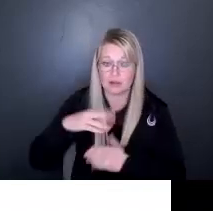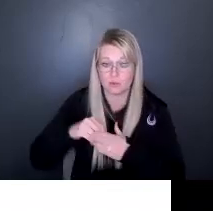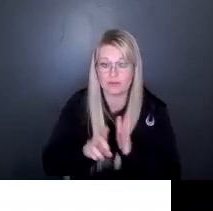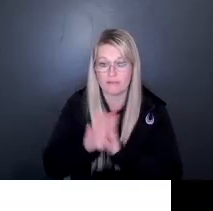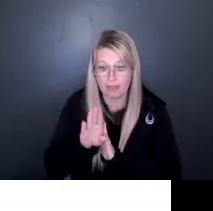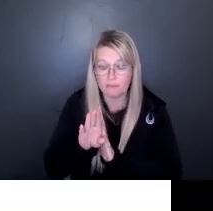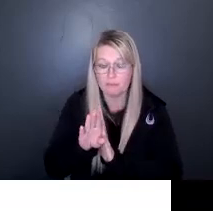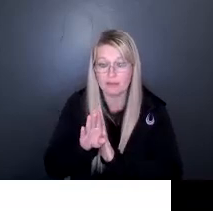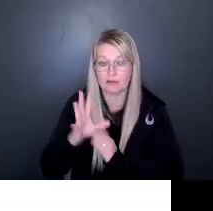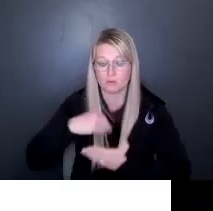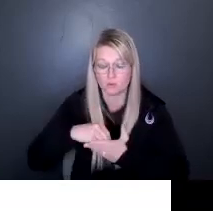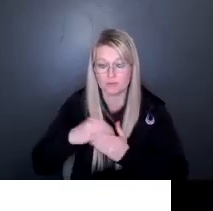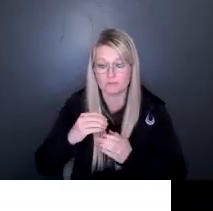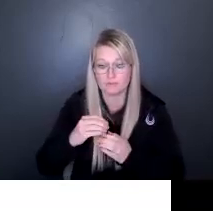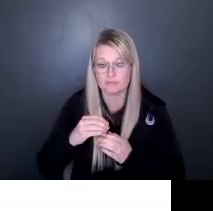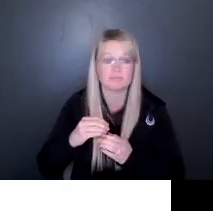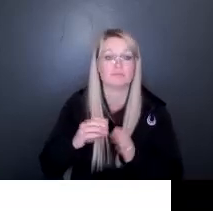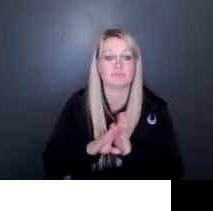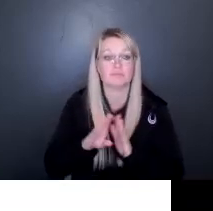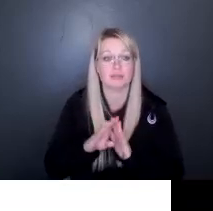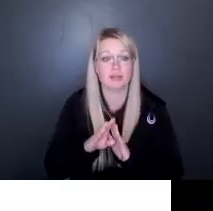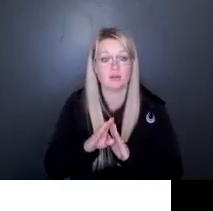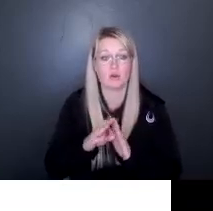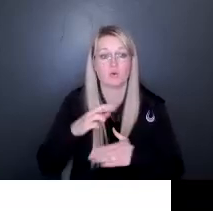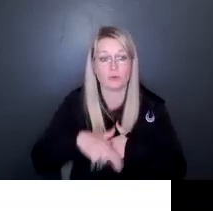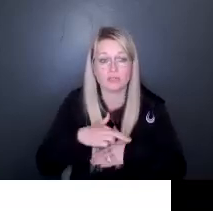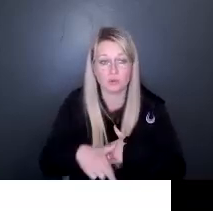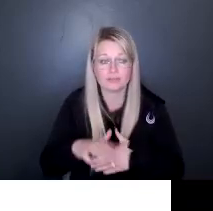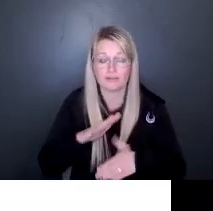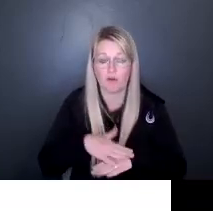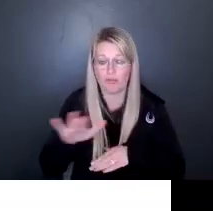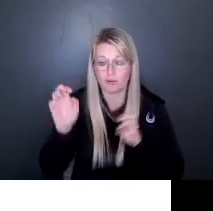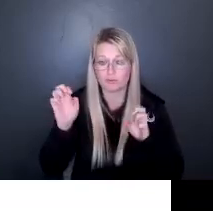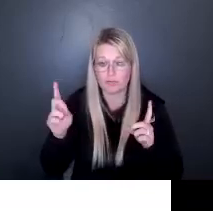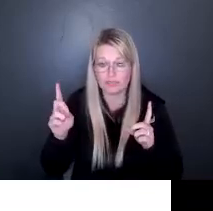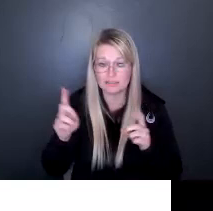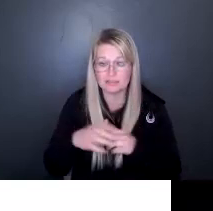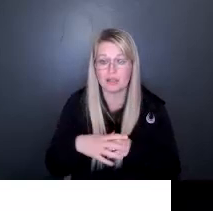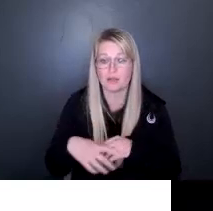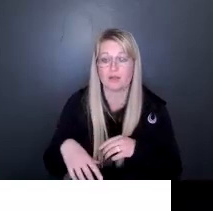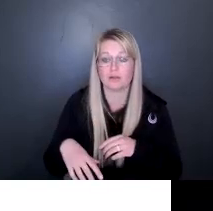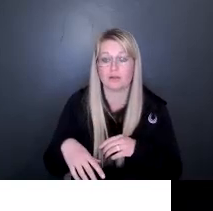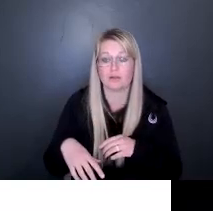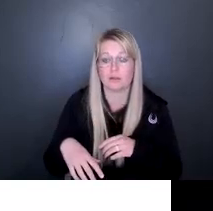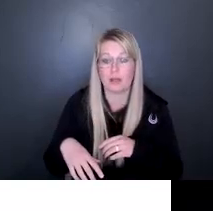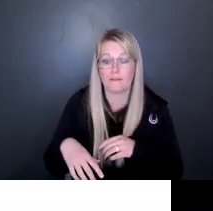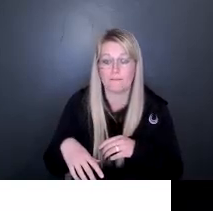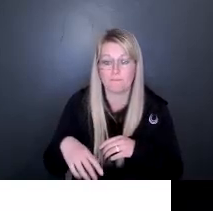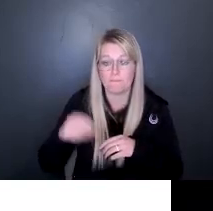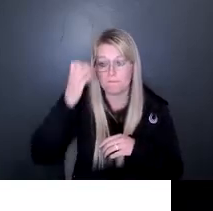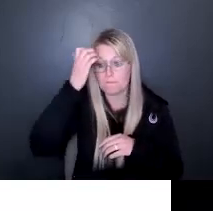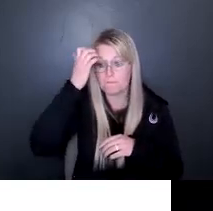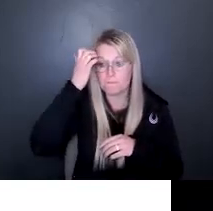inclusive education evidence map of resources on inclusive education, plus crisis-affected context,